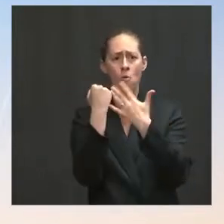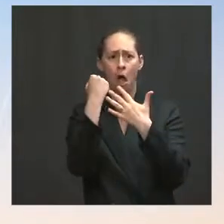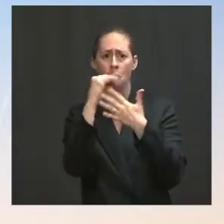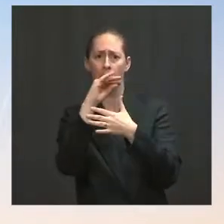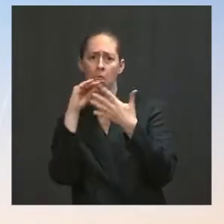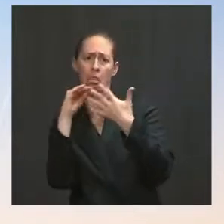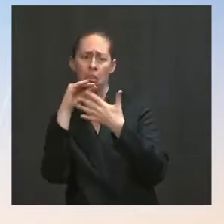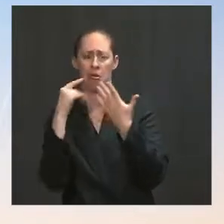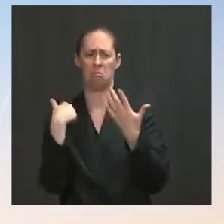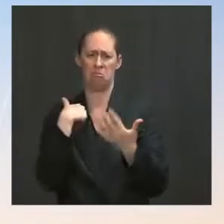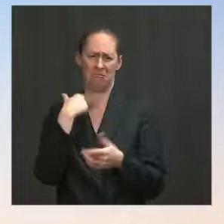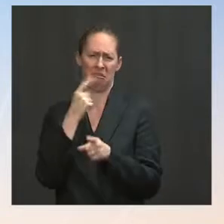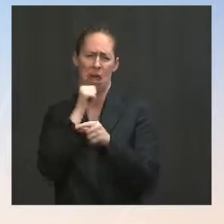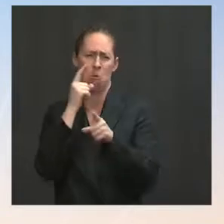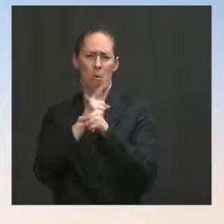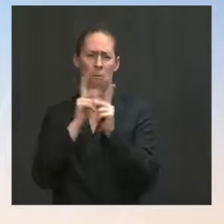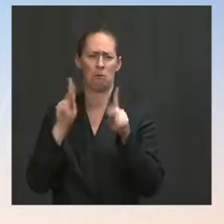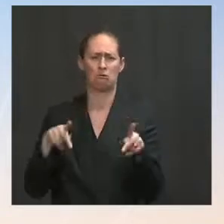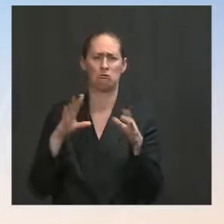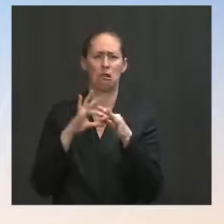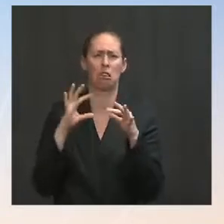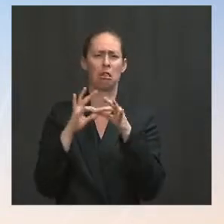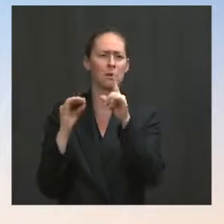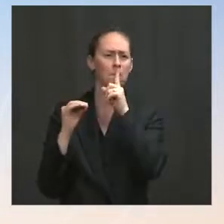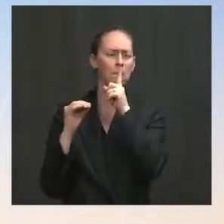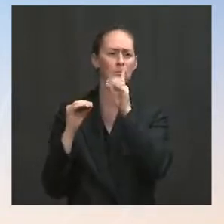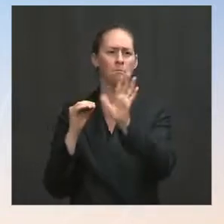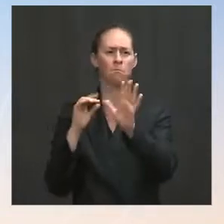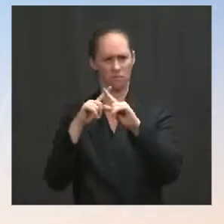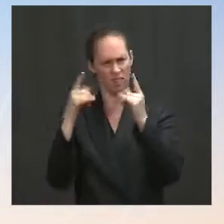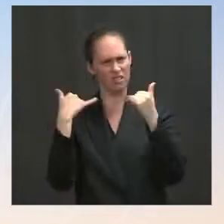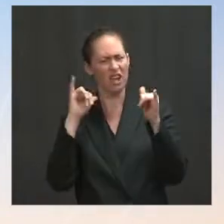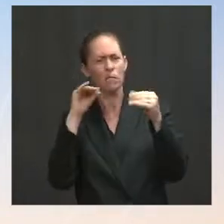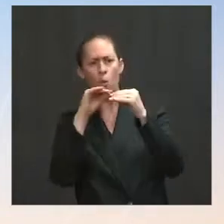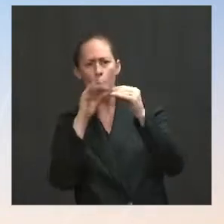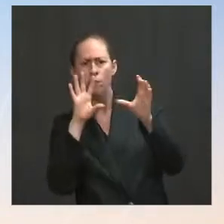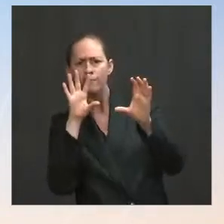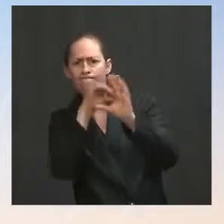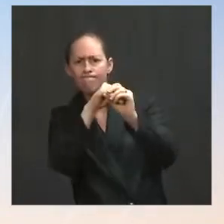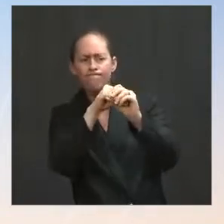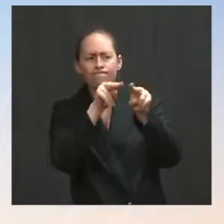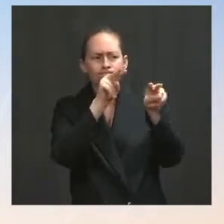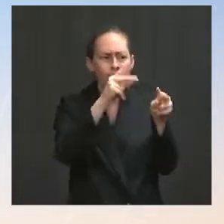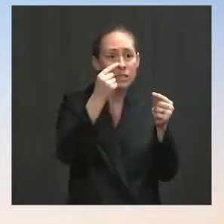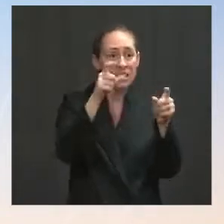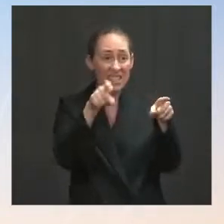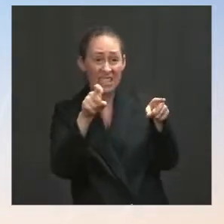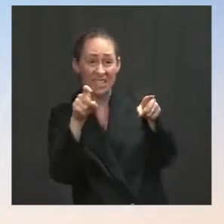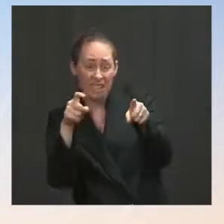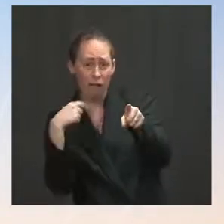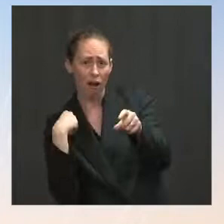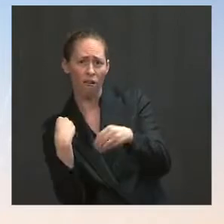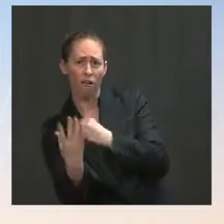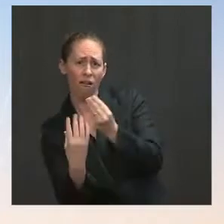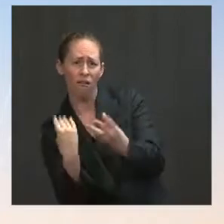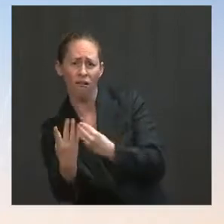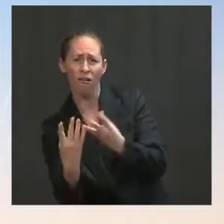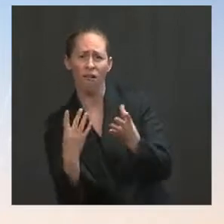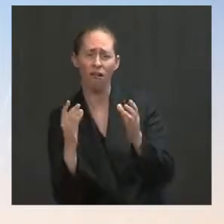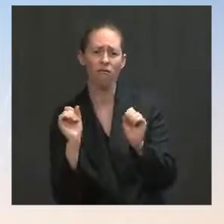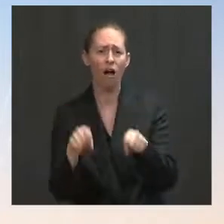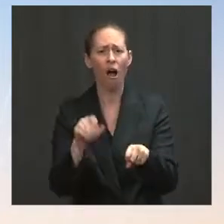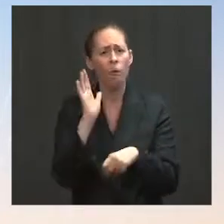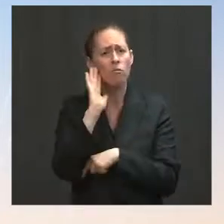will be closely engaged. We will be looking to provide support to the people of Cuba. We certainly,